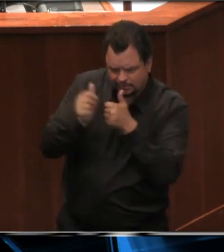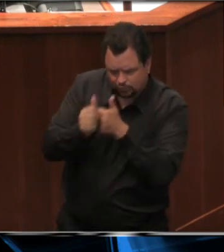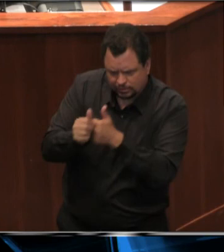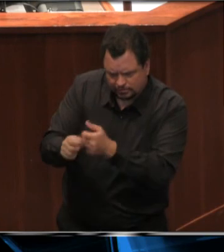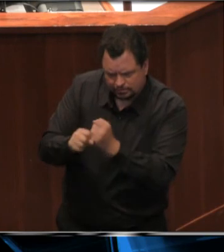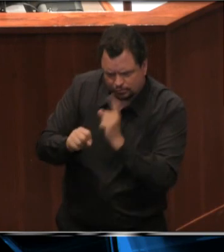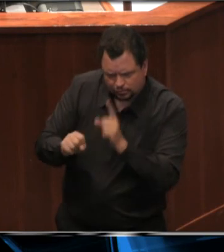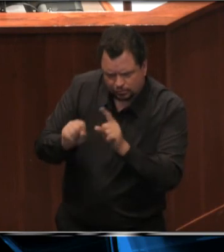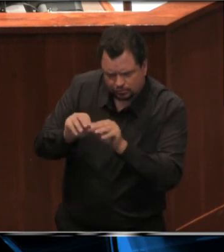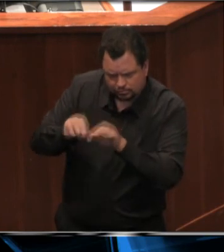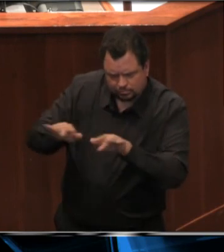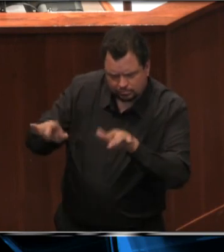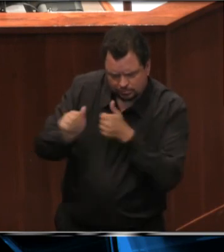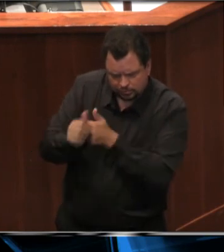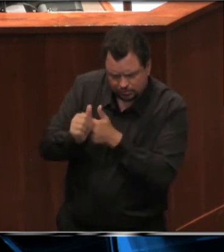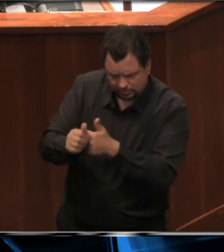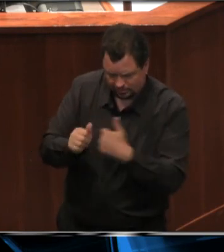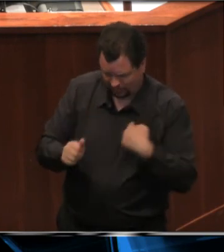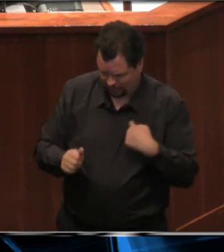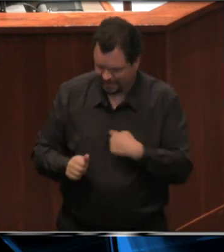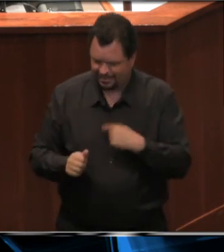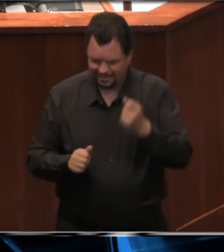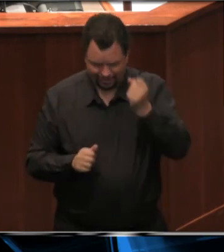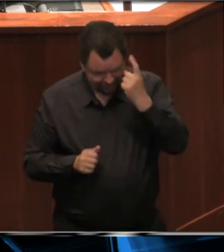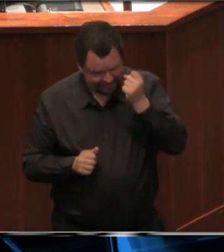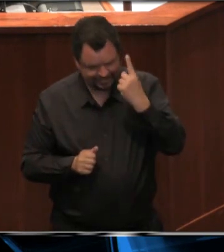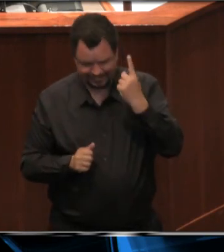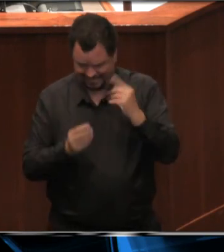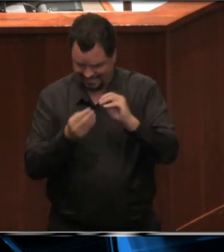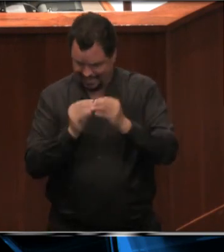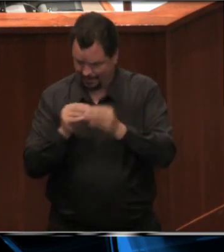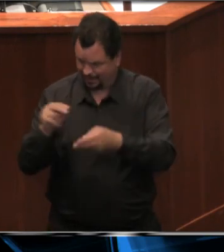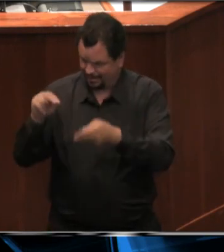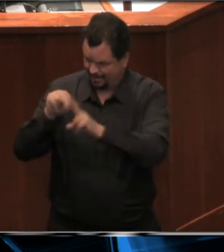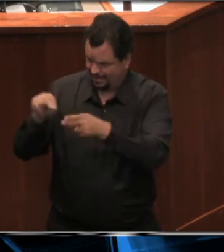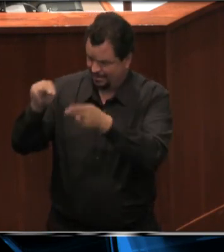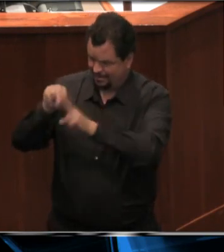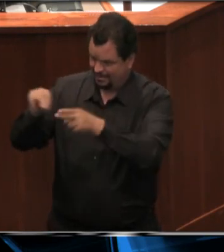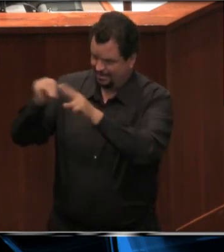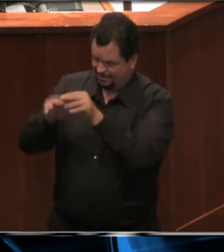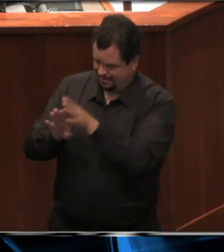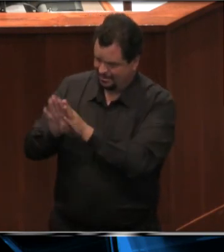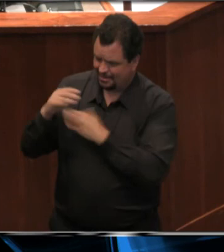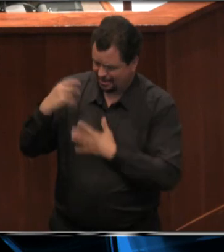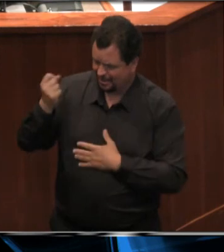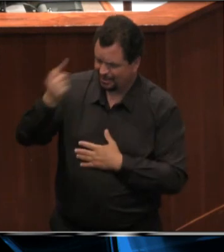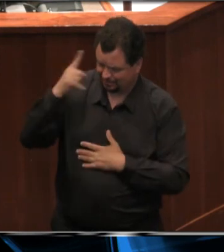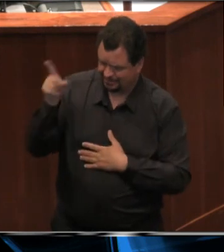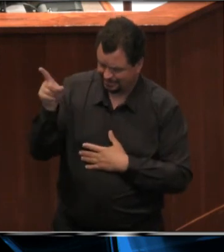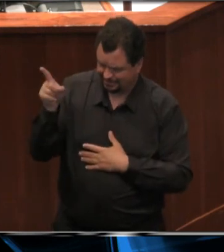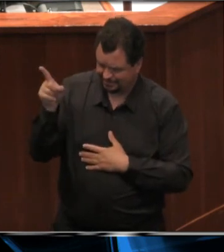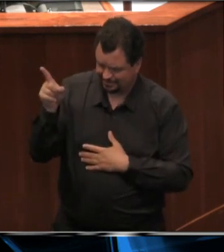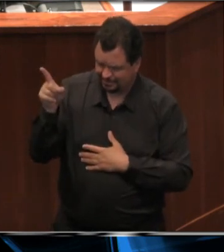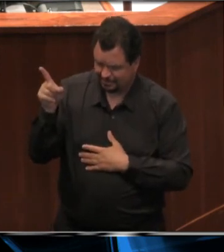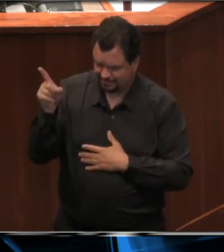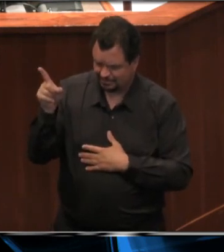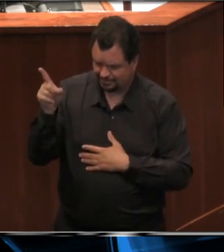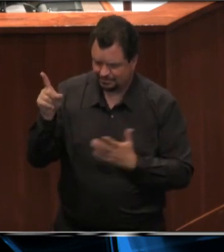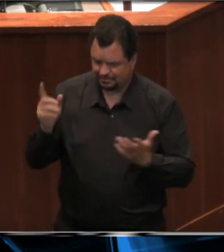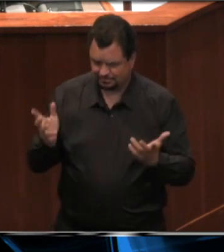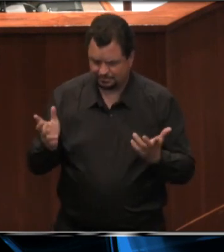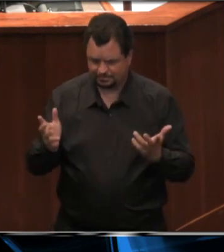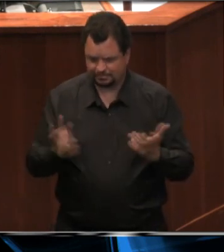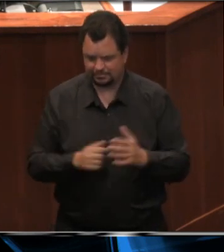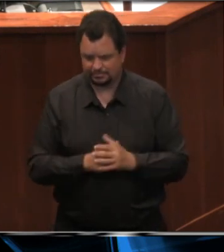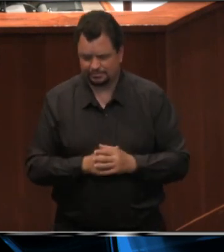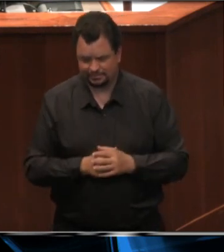anywhere. And we understand that the numbers are going up. We're not ignorant to that. And we certainly have elderly parents, and heck, I have a